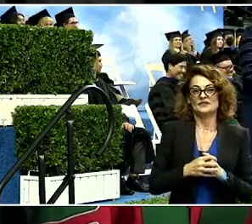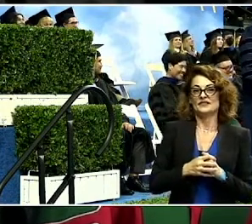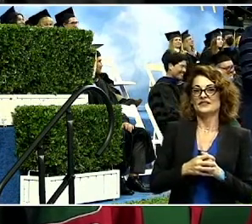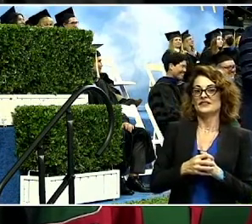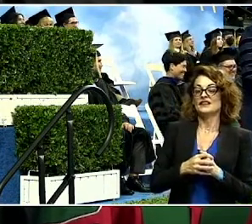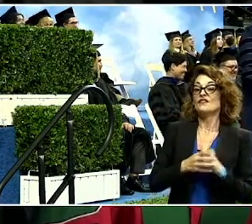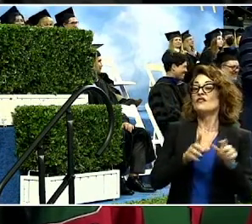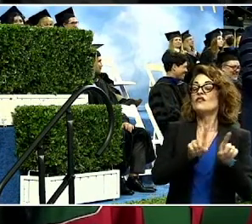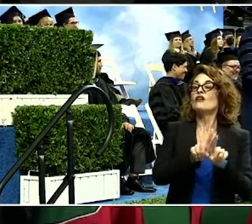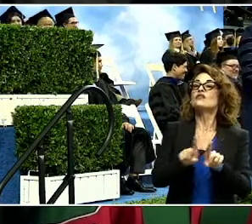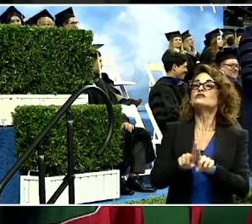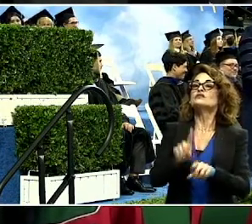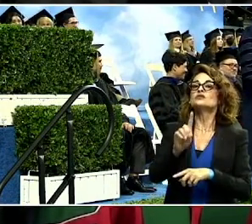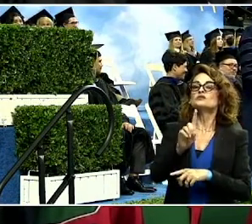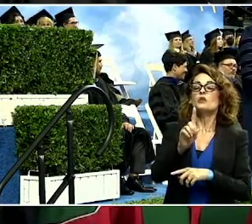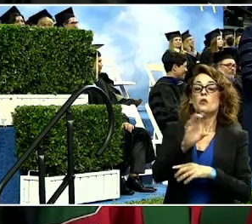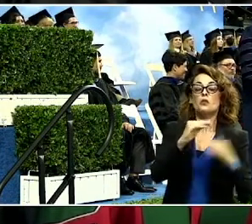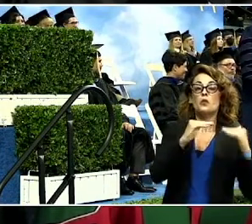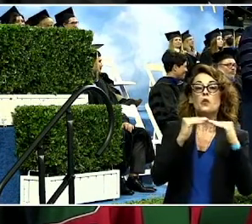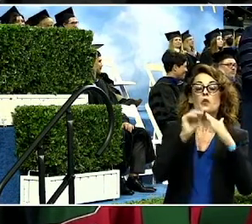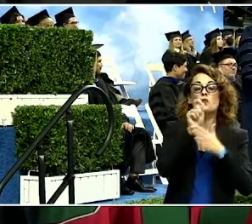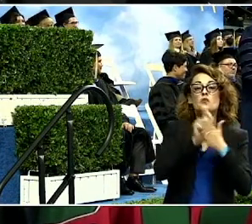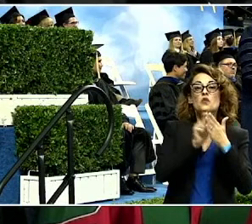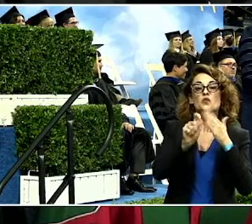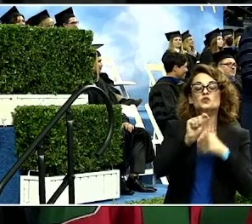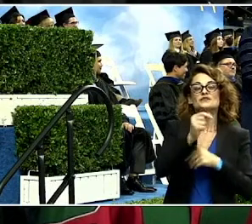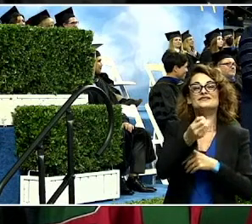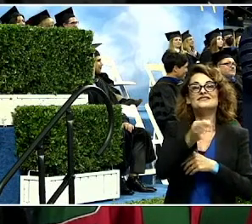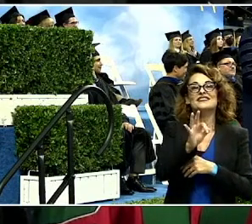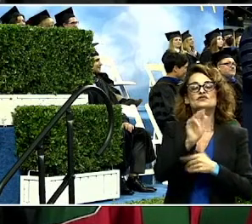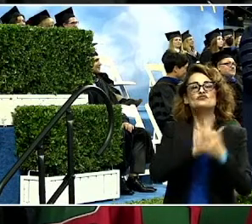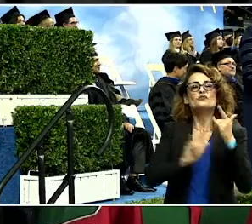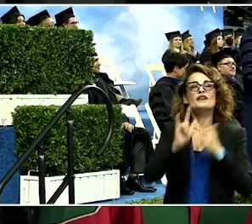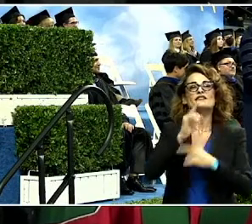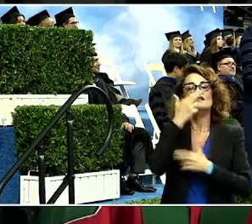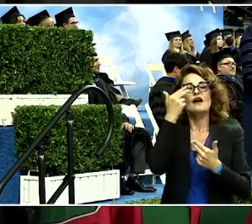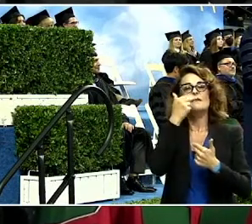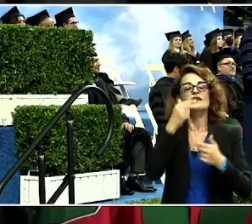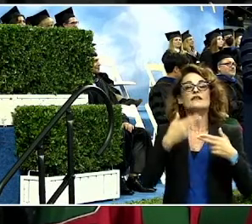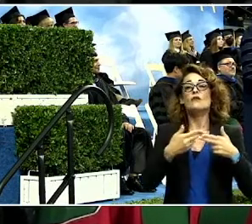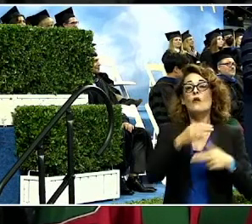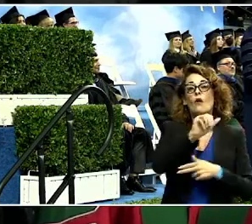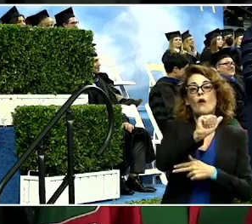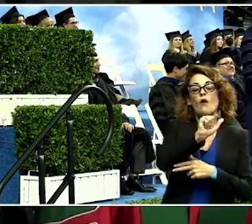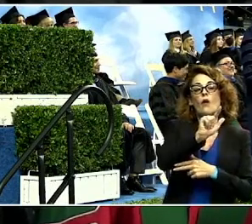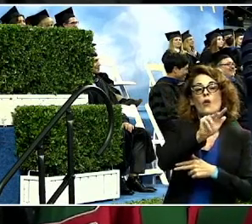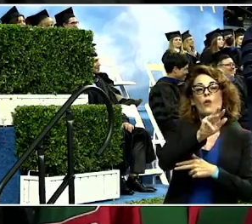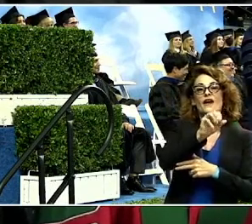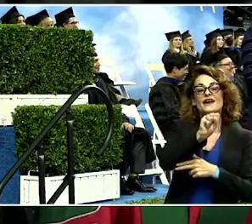He also co-wrote and starred in the 2019 romantic comedy film, Always Be My Maybe,